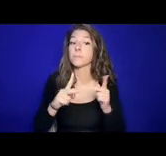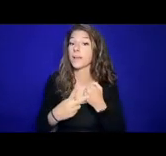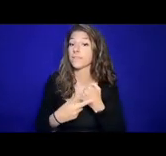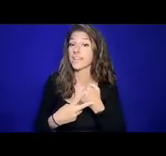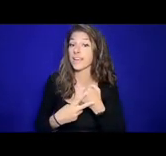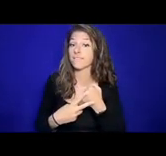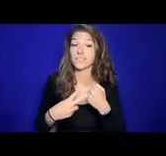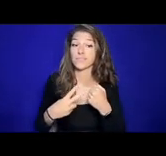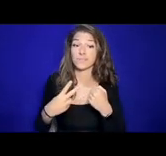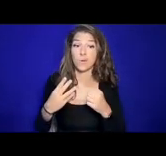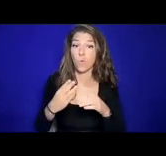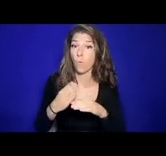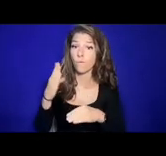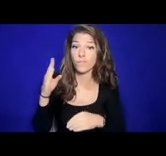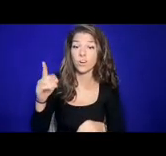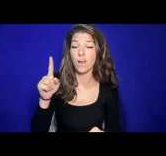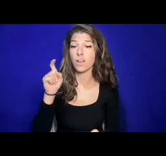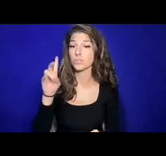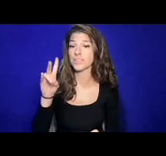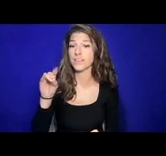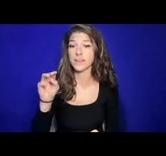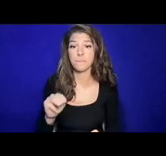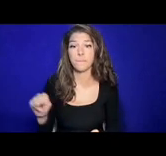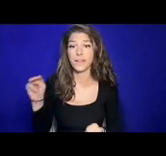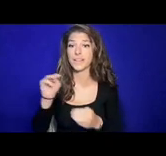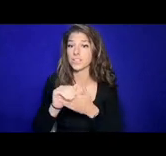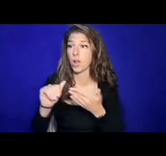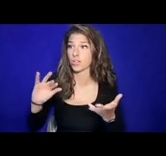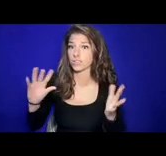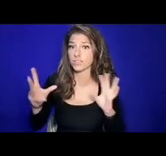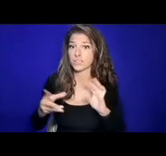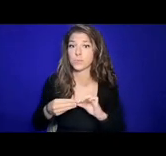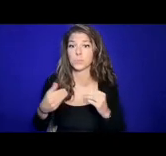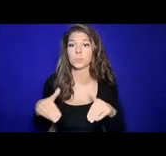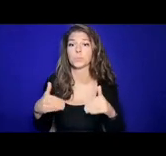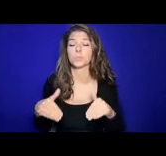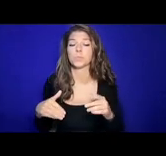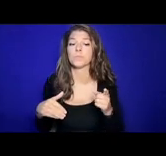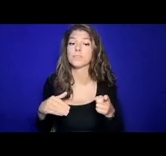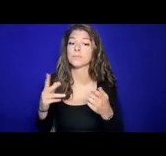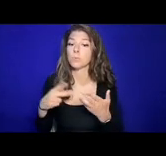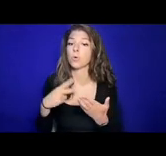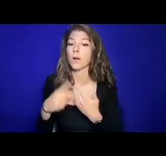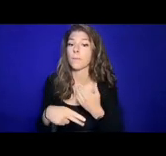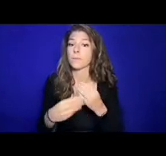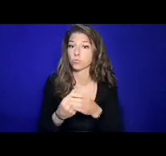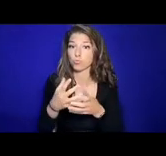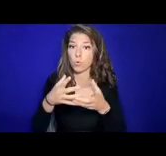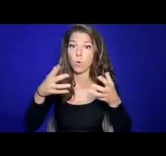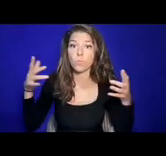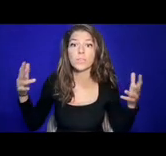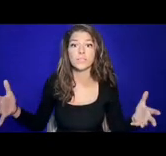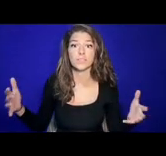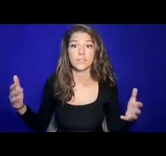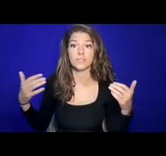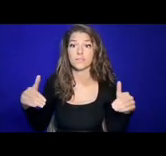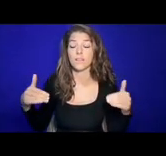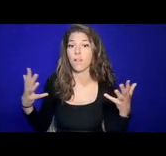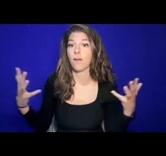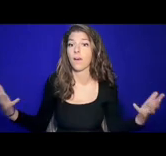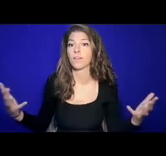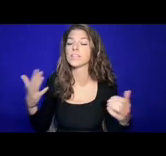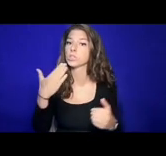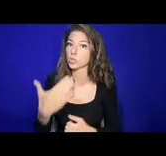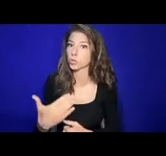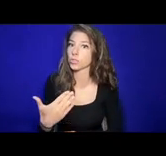saved over $170 million. This program is growing drastically, which is